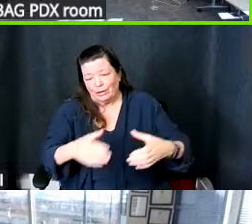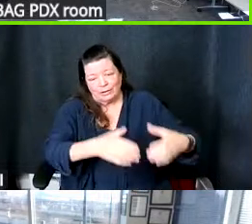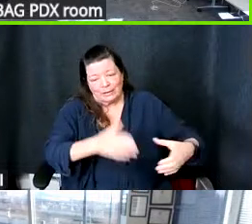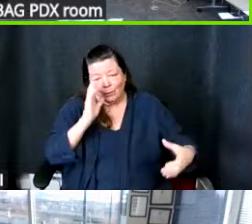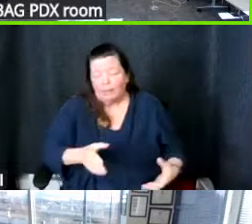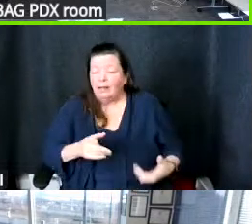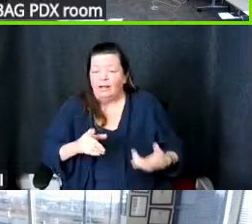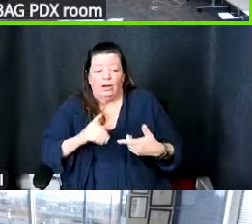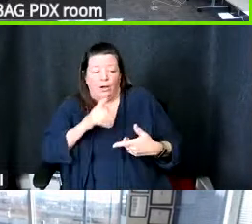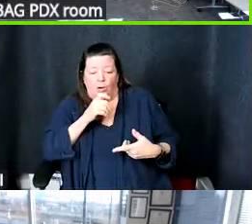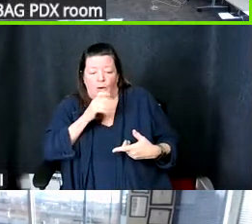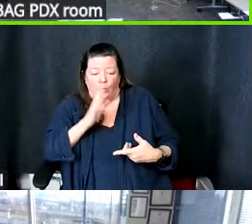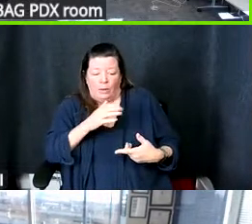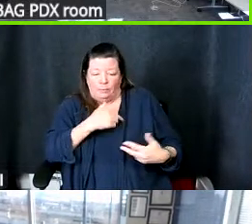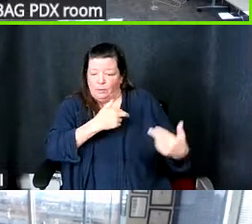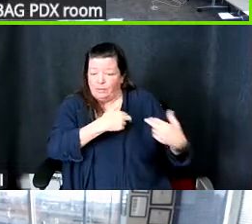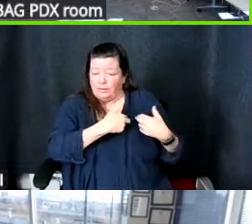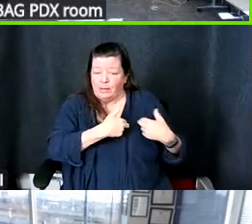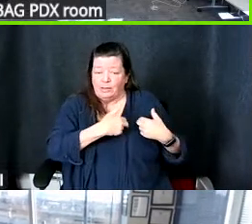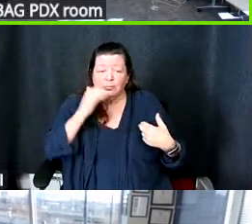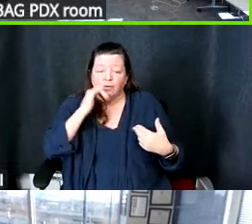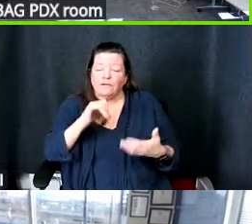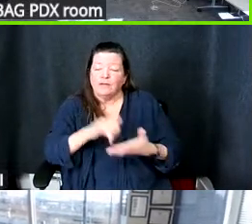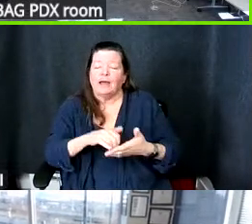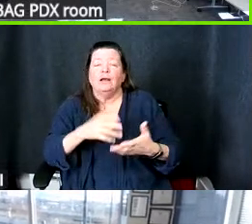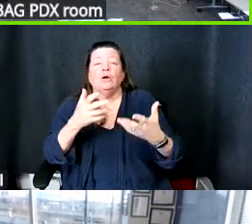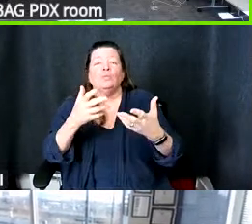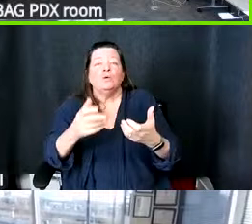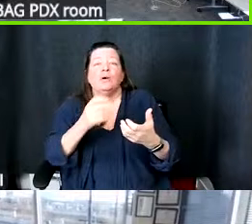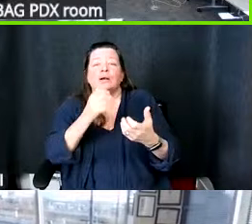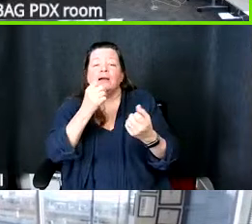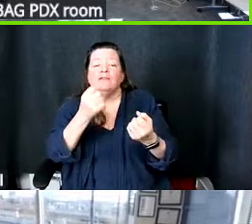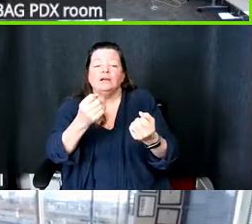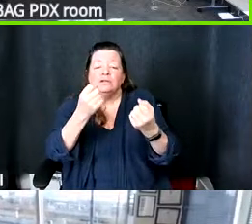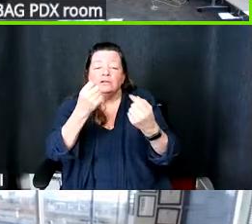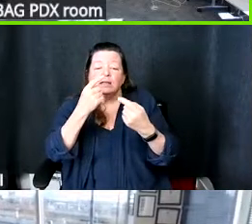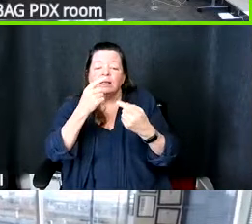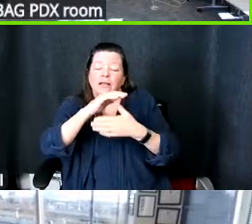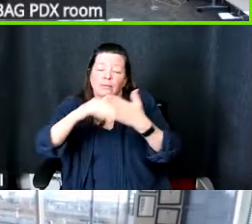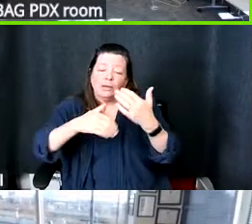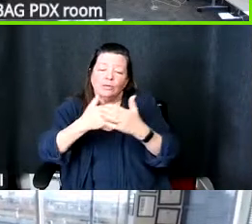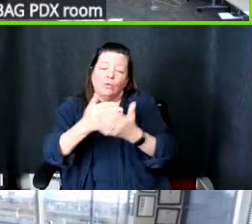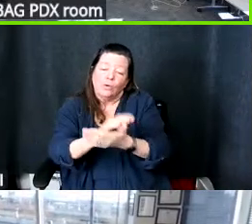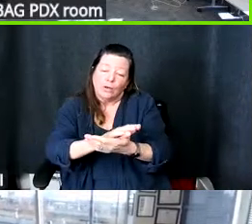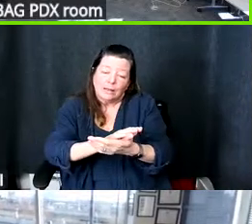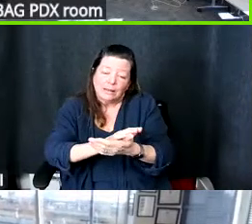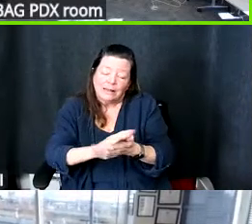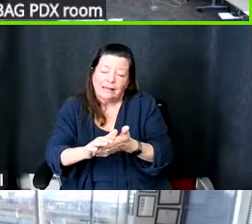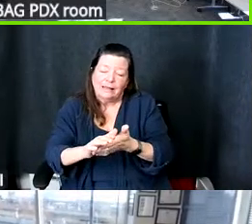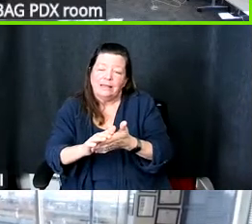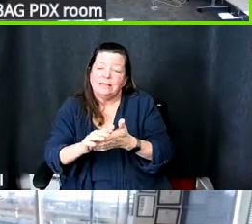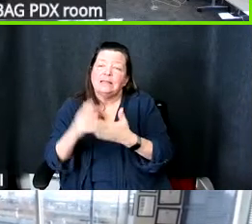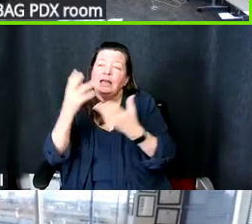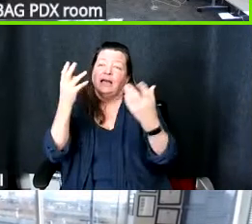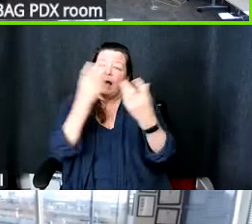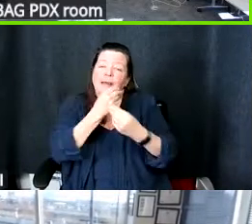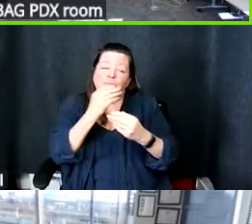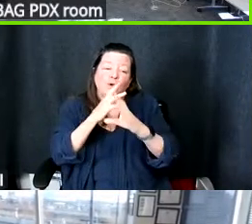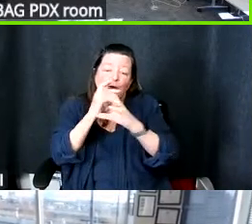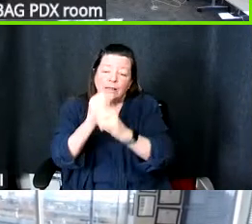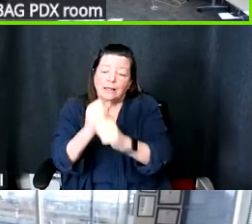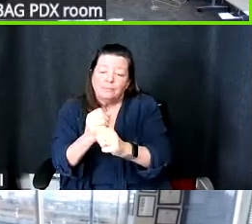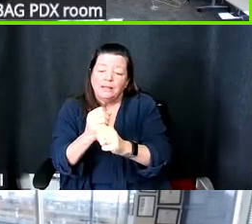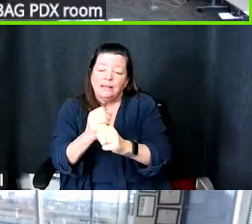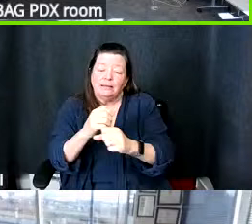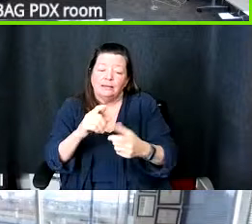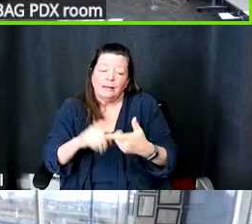of understanding of the whole cleanliness and aesthetic appeal of everything within the BIA of this is